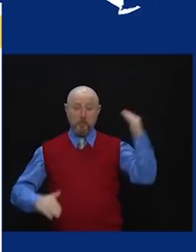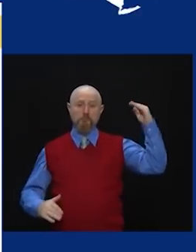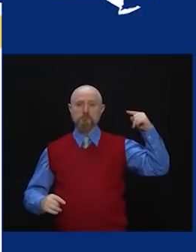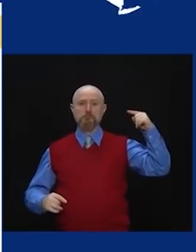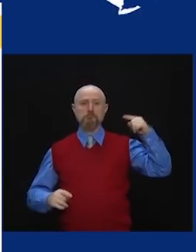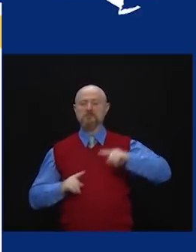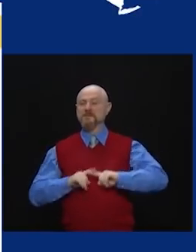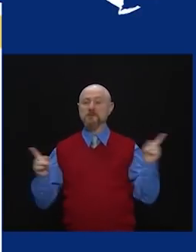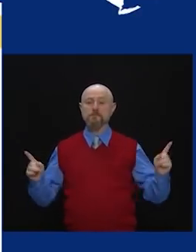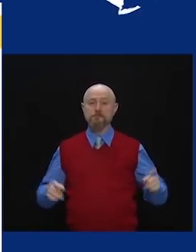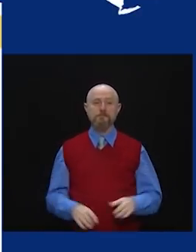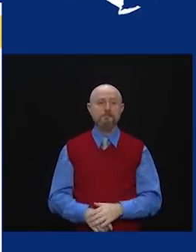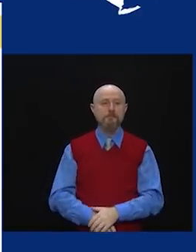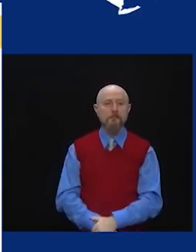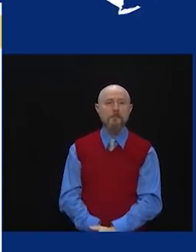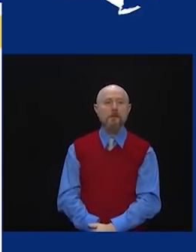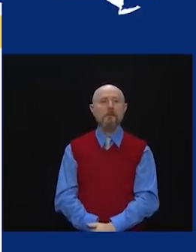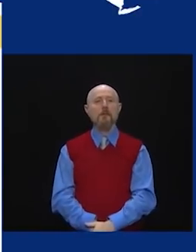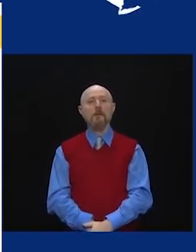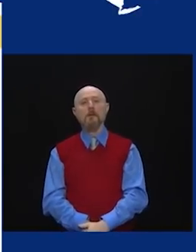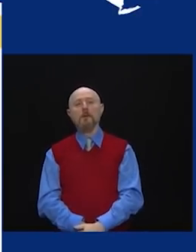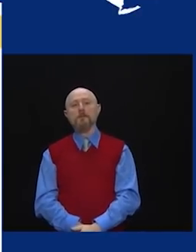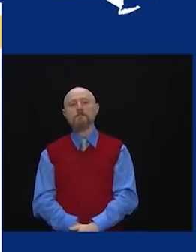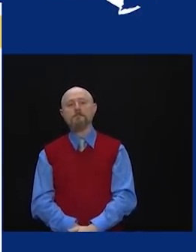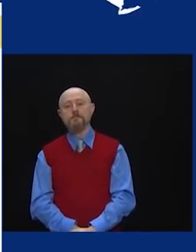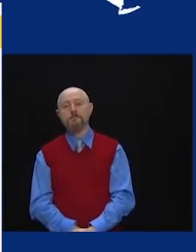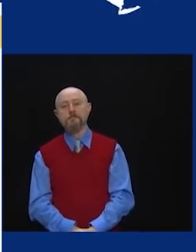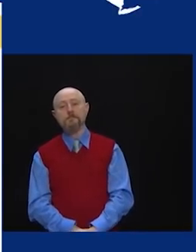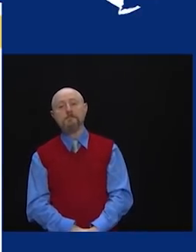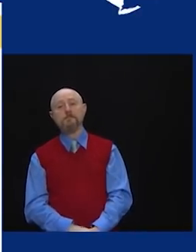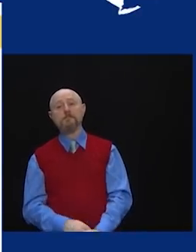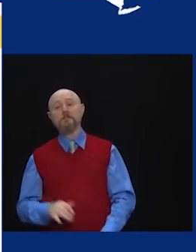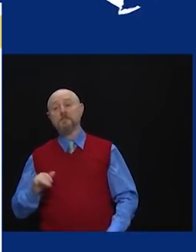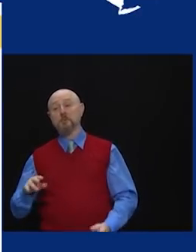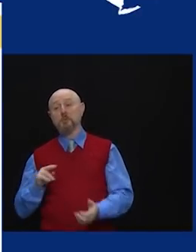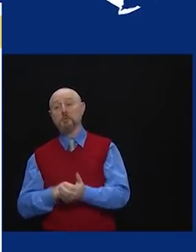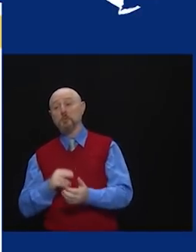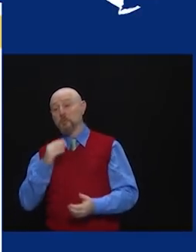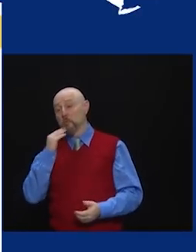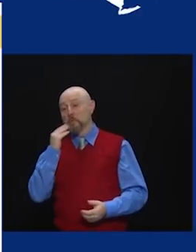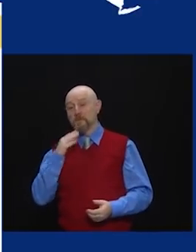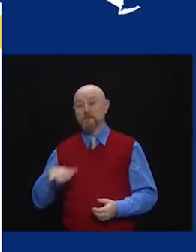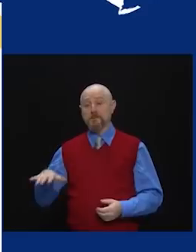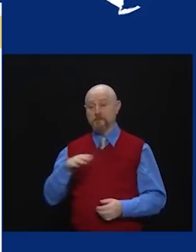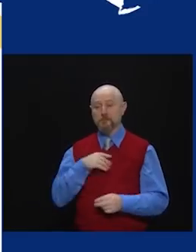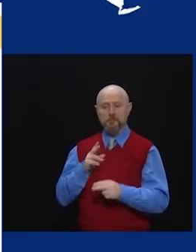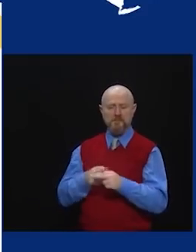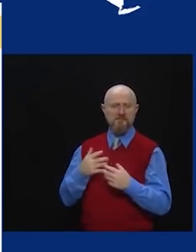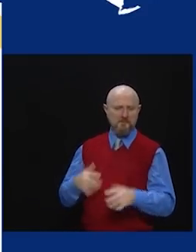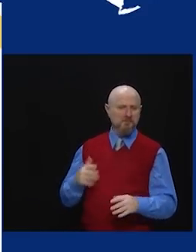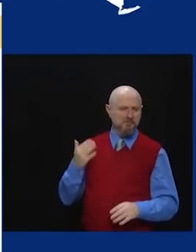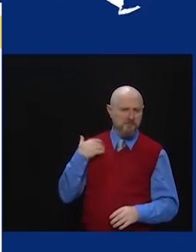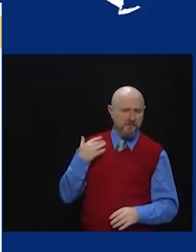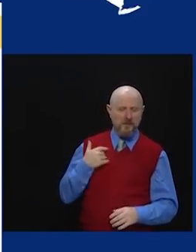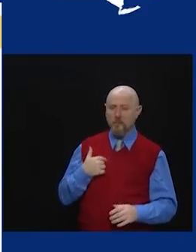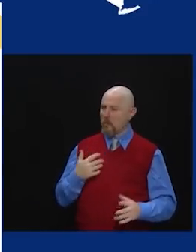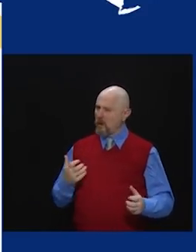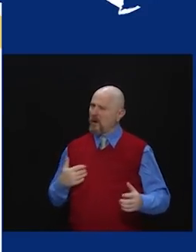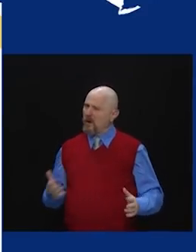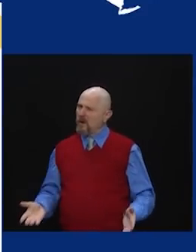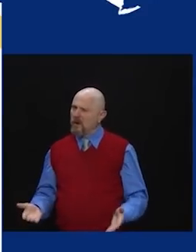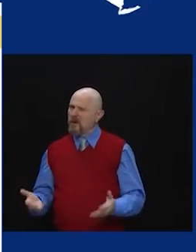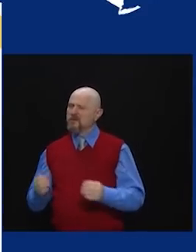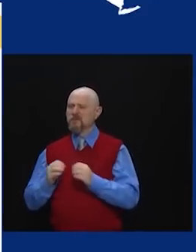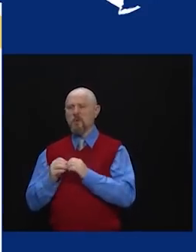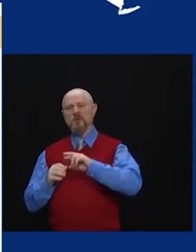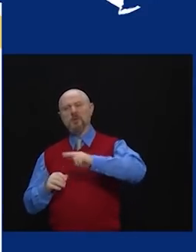So we have to continue boosters. I'd mentioned nursing homes before. I want to see more people boosted in nursing homes. We announced before this even became